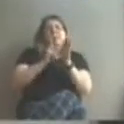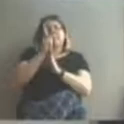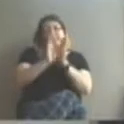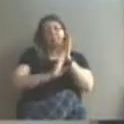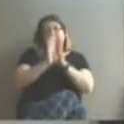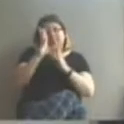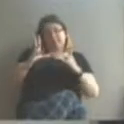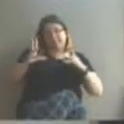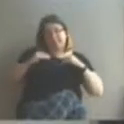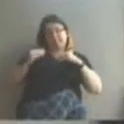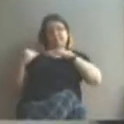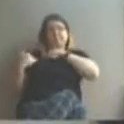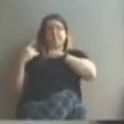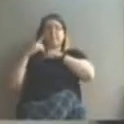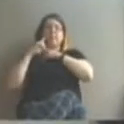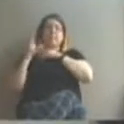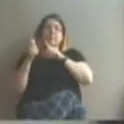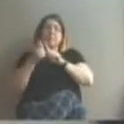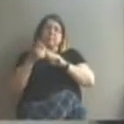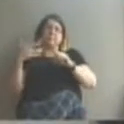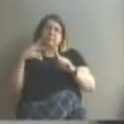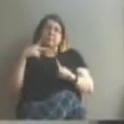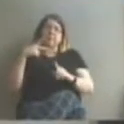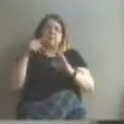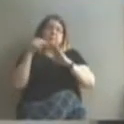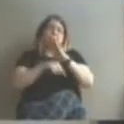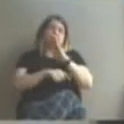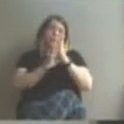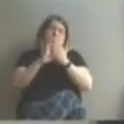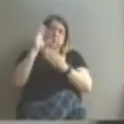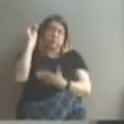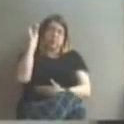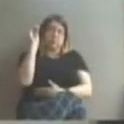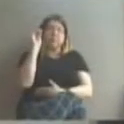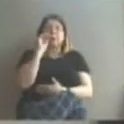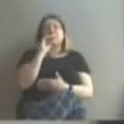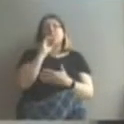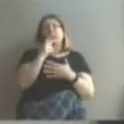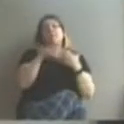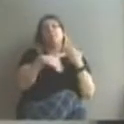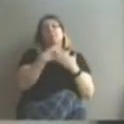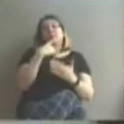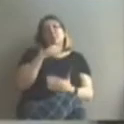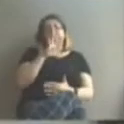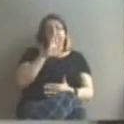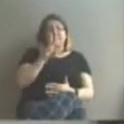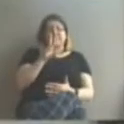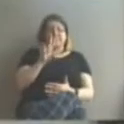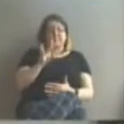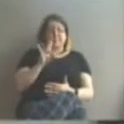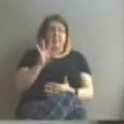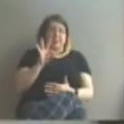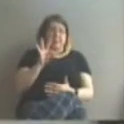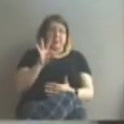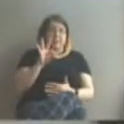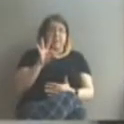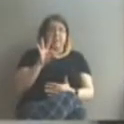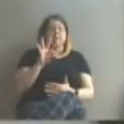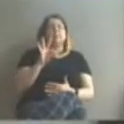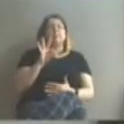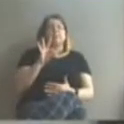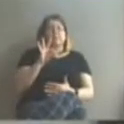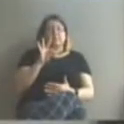take ownership of our expansion of deeper learning. So all items in red, 5, 6, 7, 8, and 9 that are embedded in